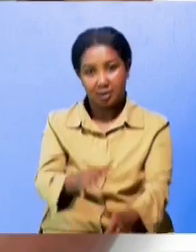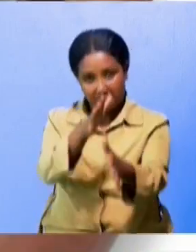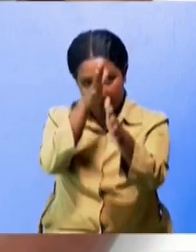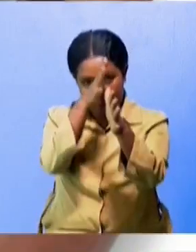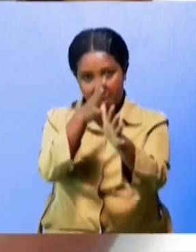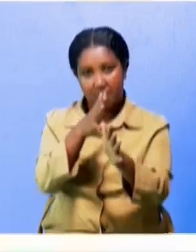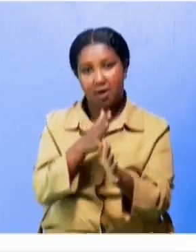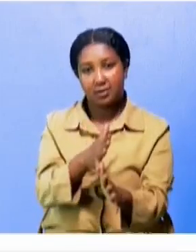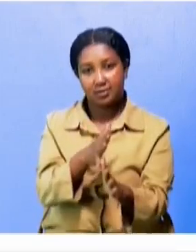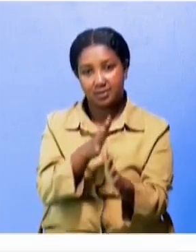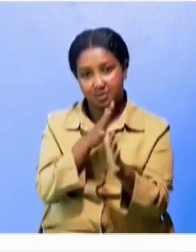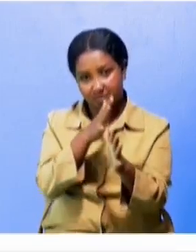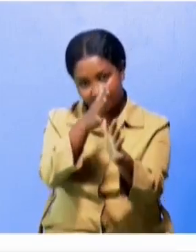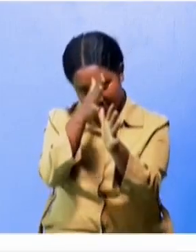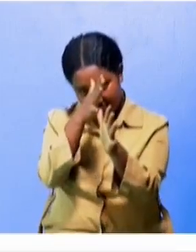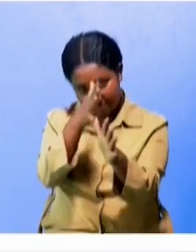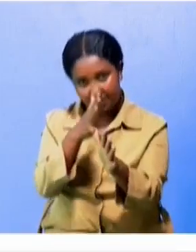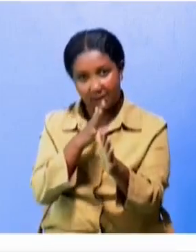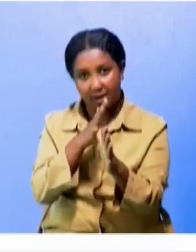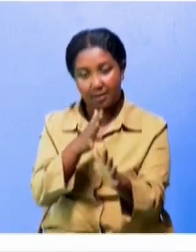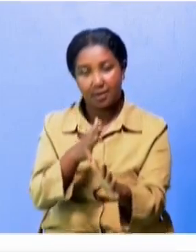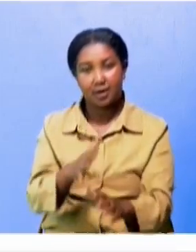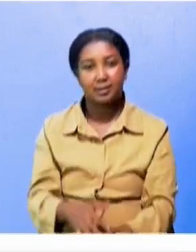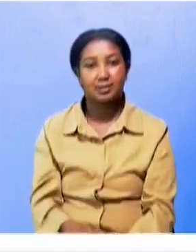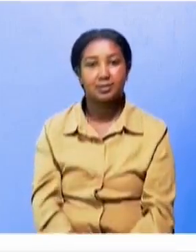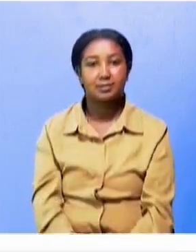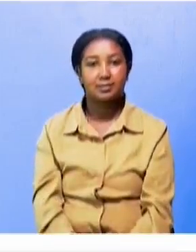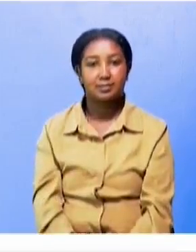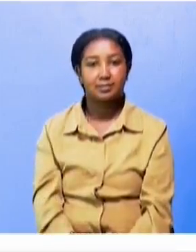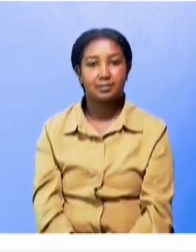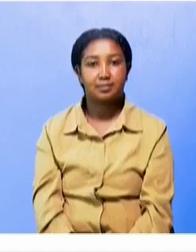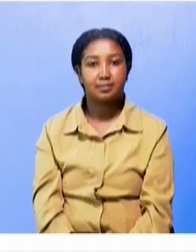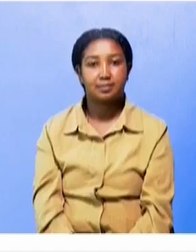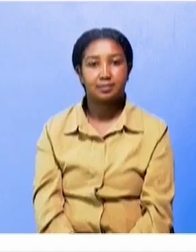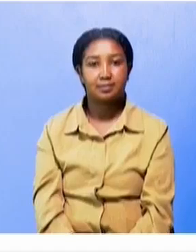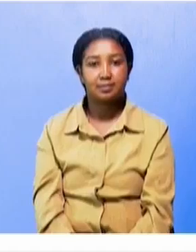grandparents. Her grandparents.